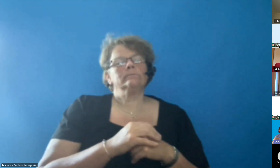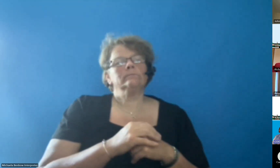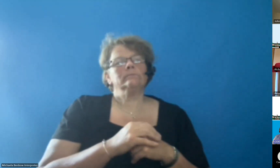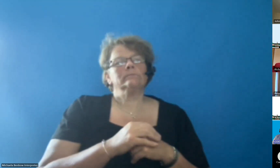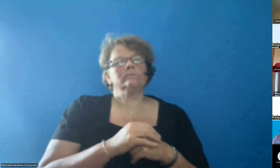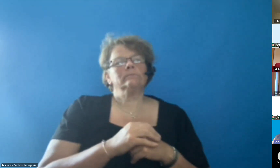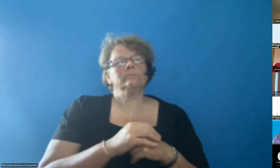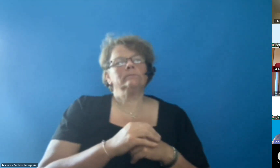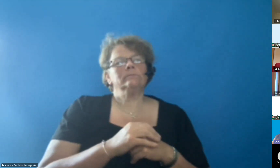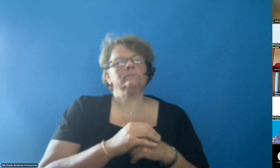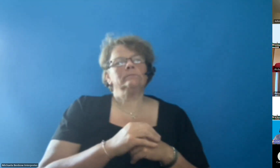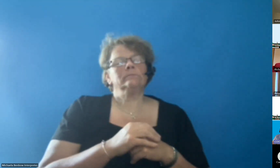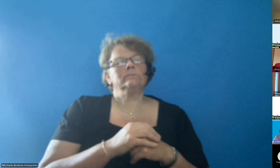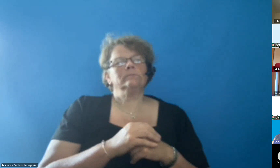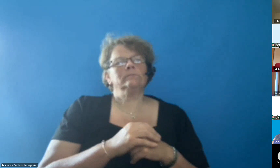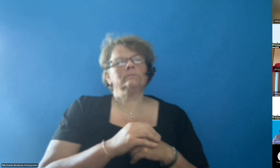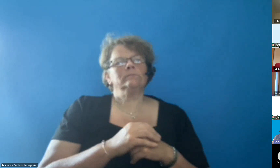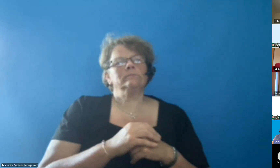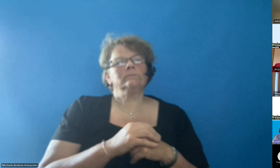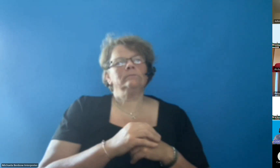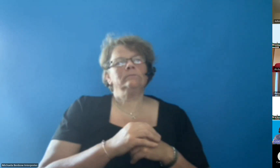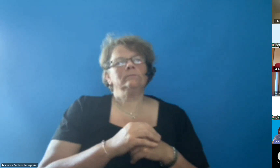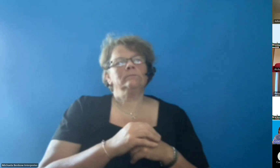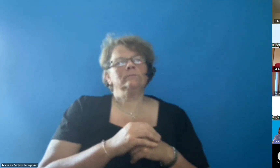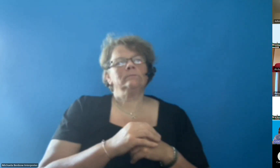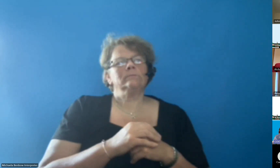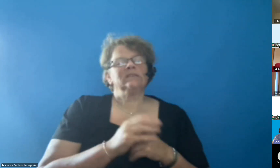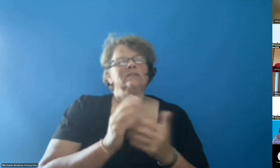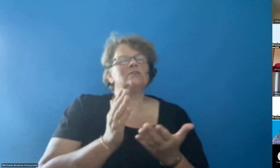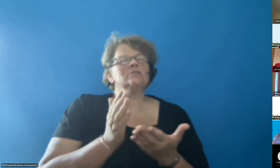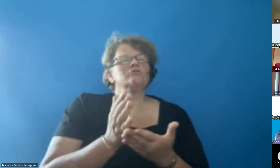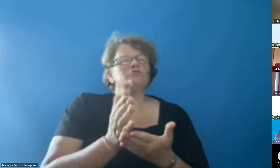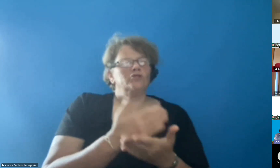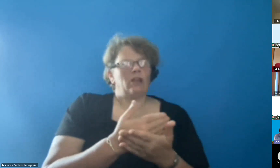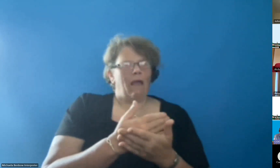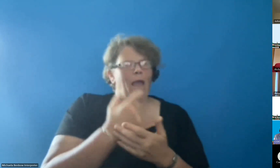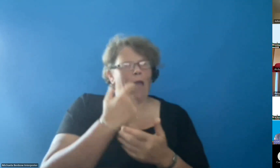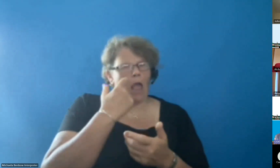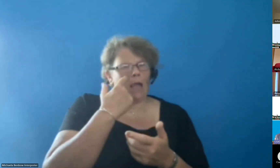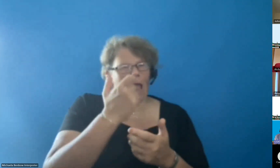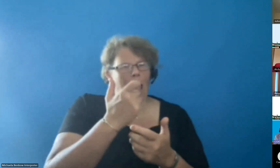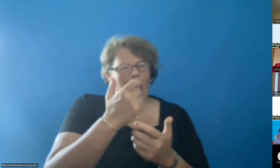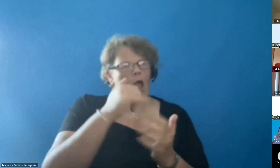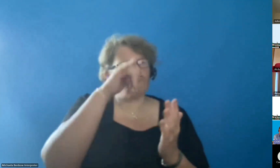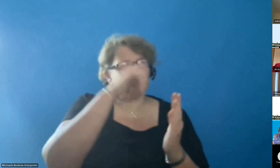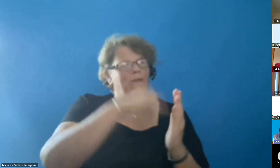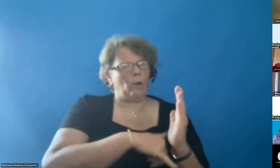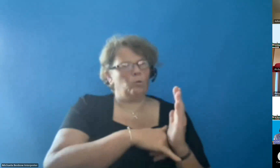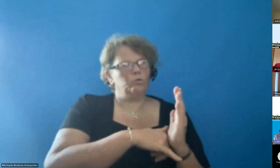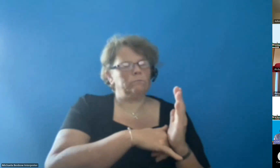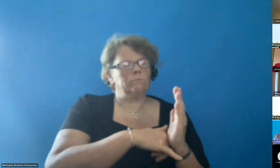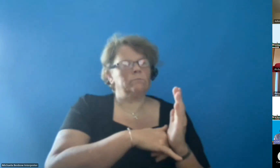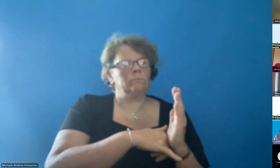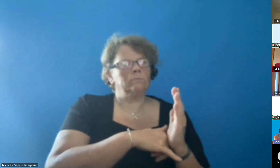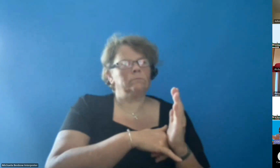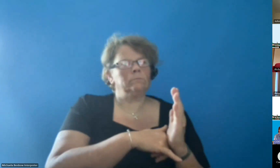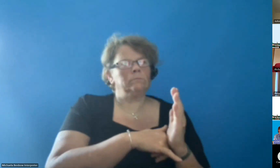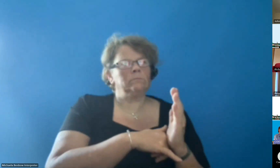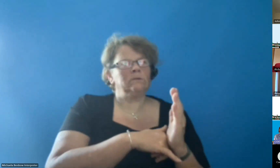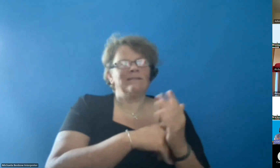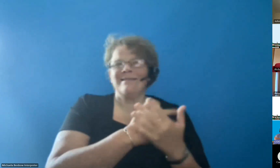time period, is the rollout of the shared care record. That's how it's effectively a record that